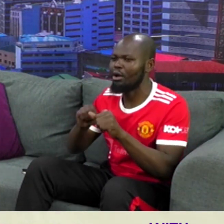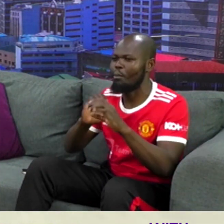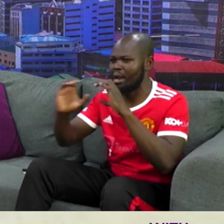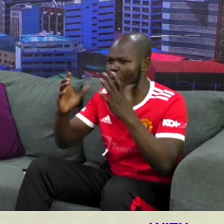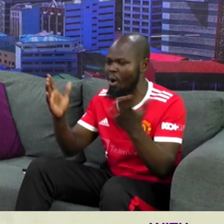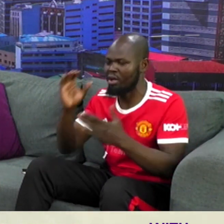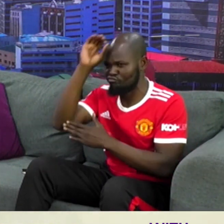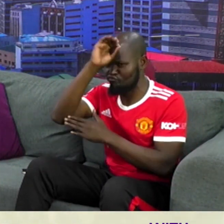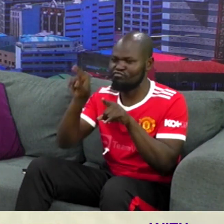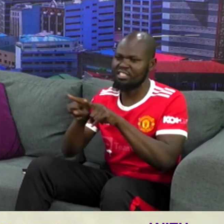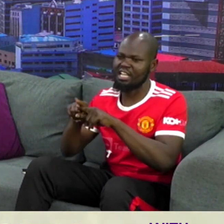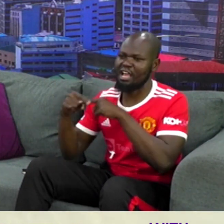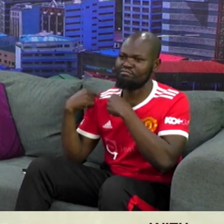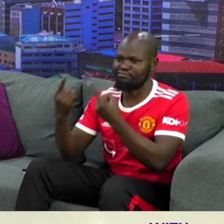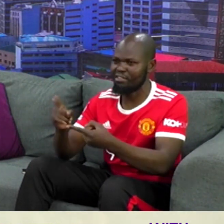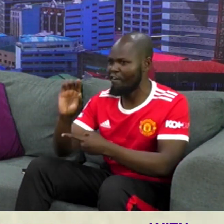And